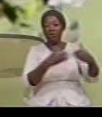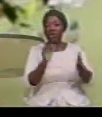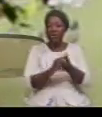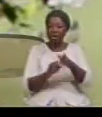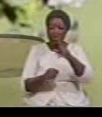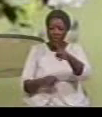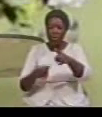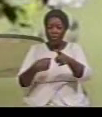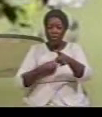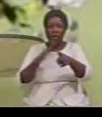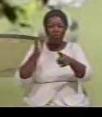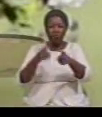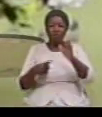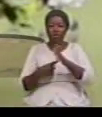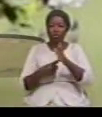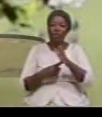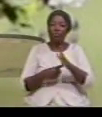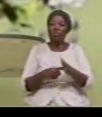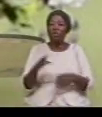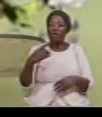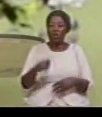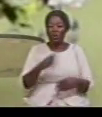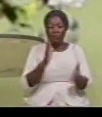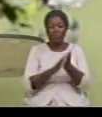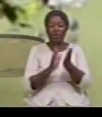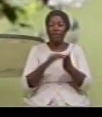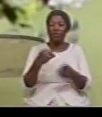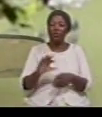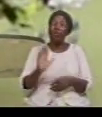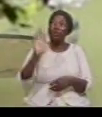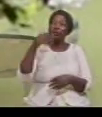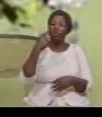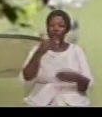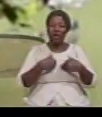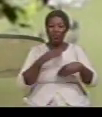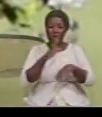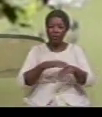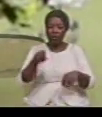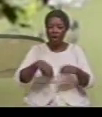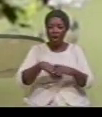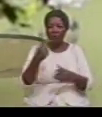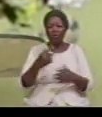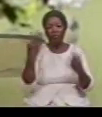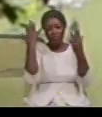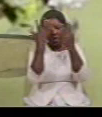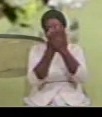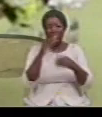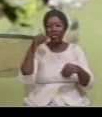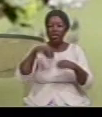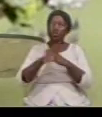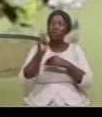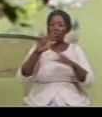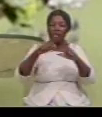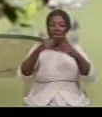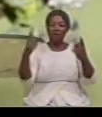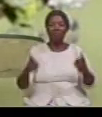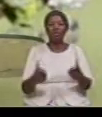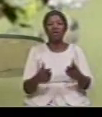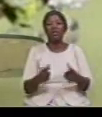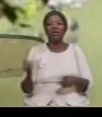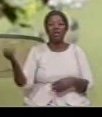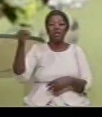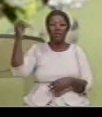show forth the praises of him who has called you out of darkness into his marvelous light."